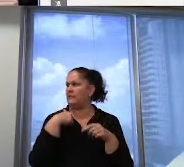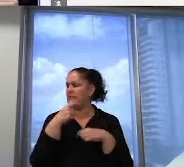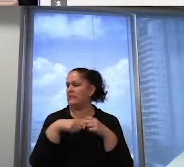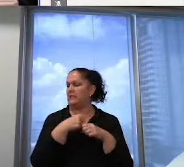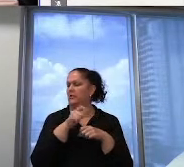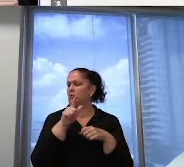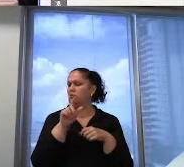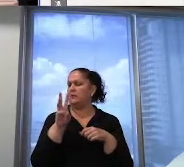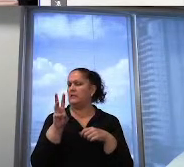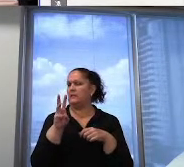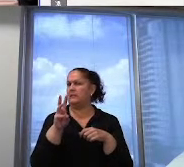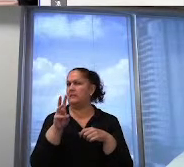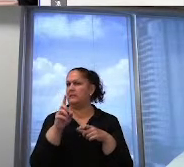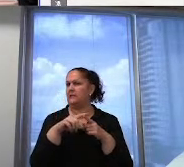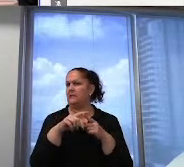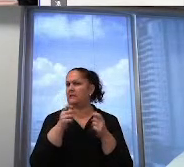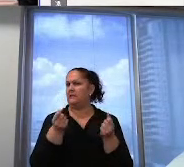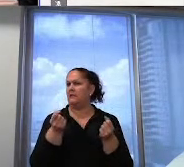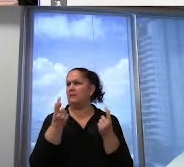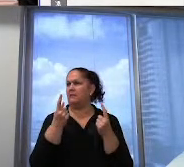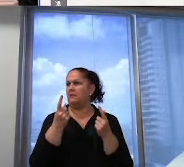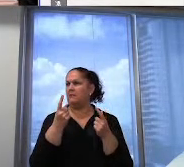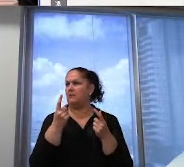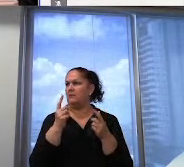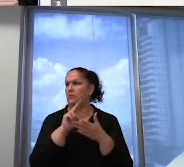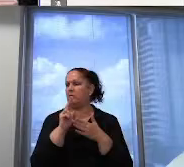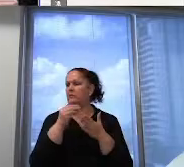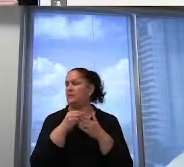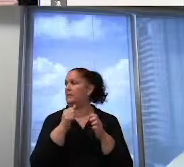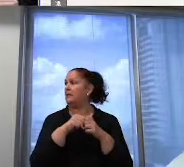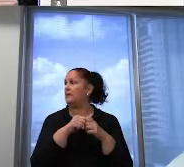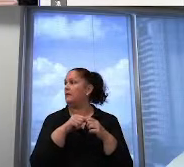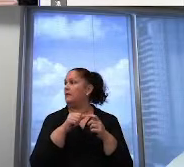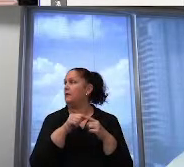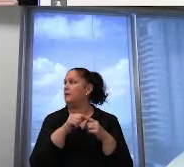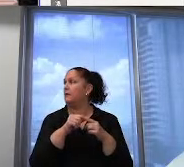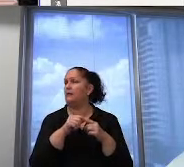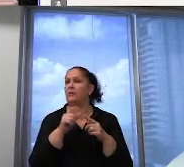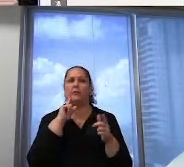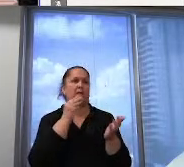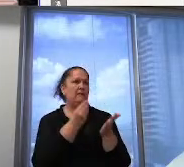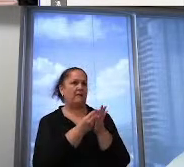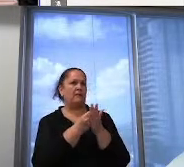in fiscal year 26, or expenditures incurred for putting them in service in?